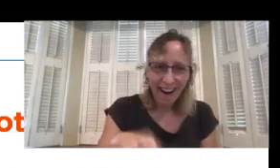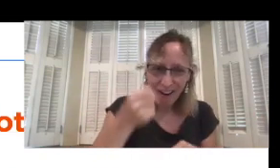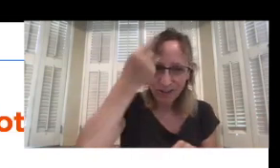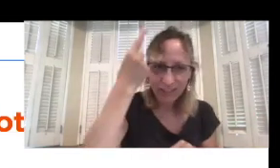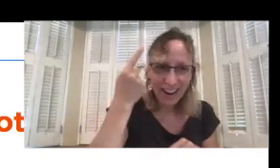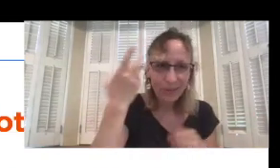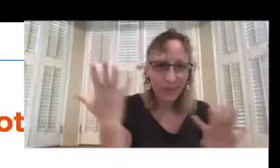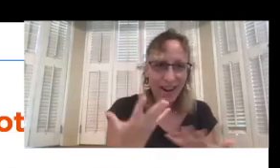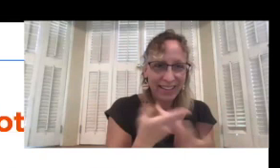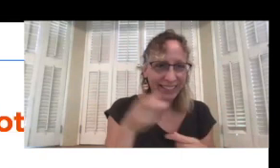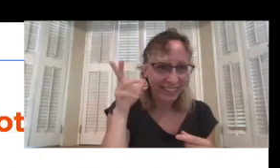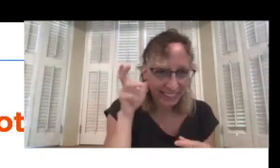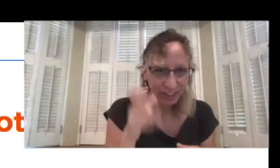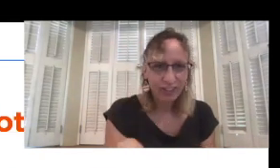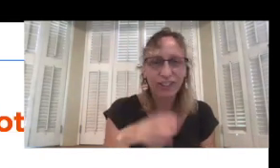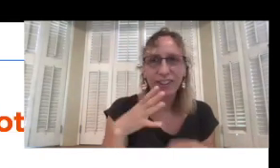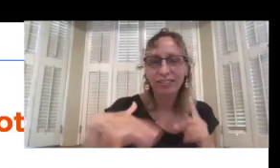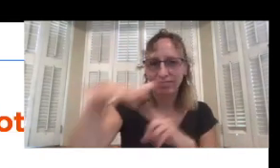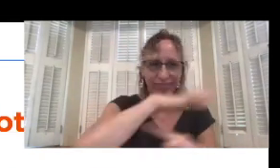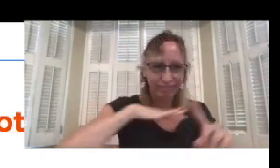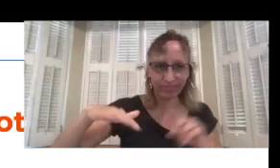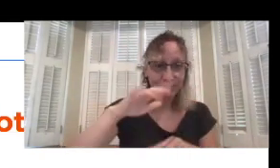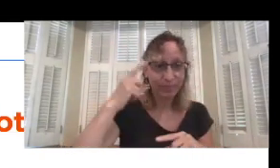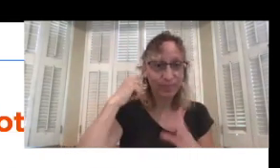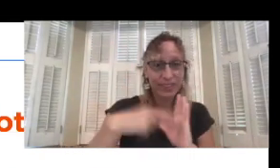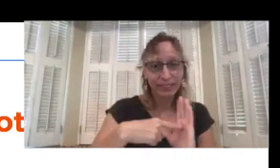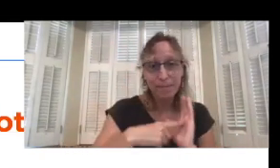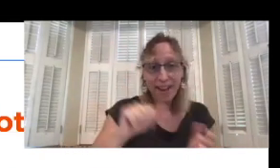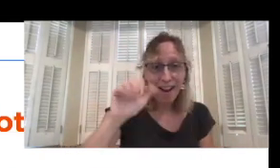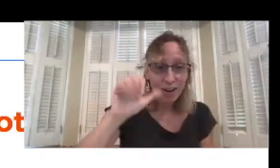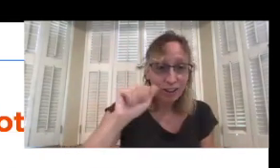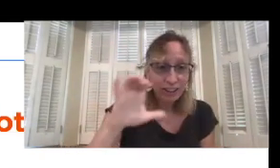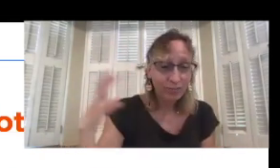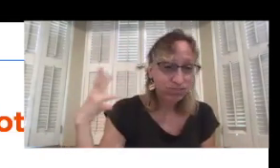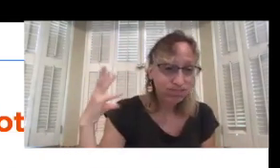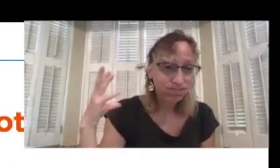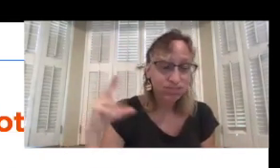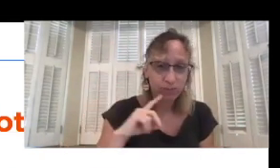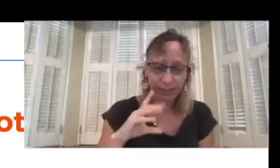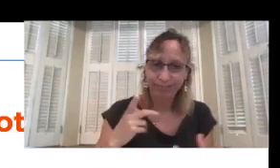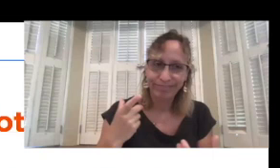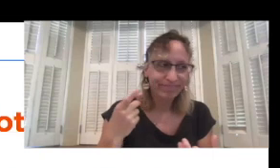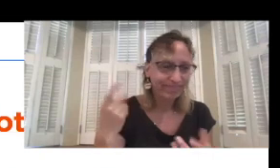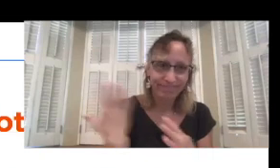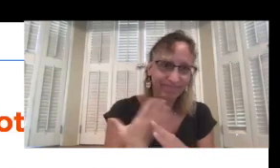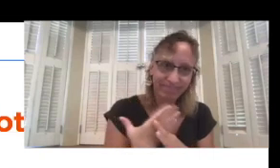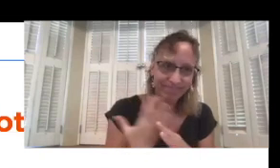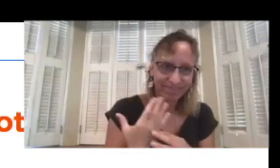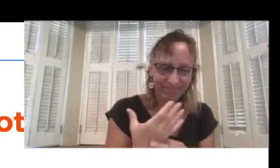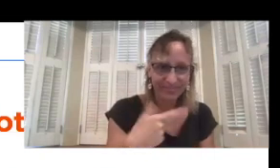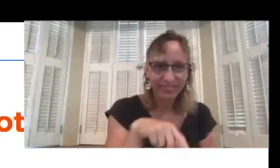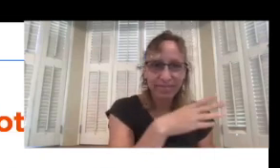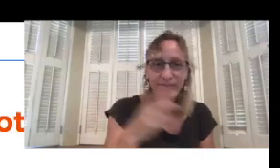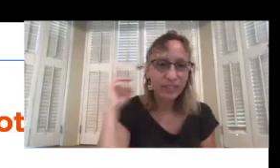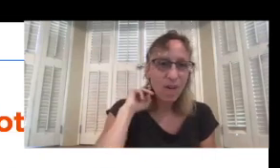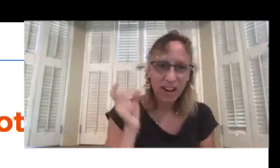that can disrupt a student's listening and disrupt their ability to hear and understand what's going on. For example, things like